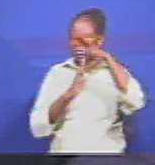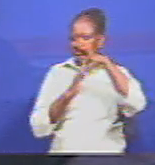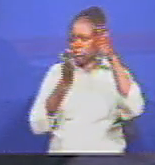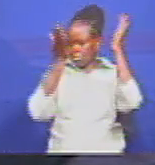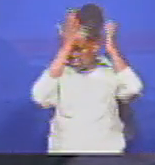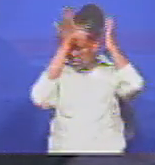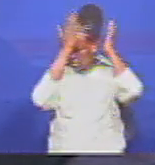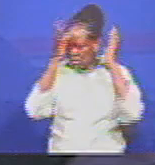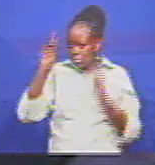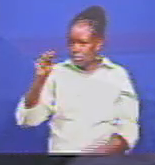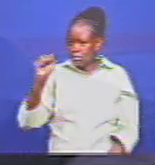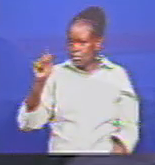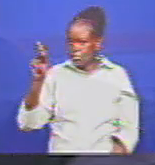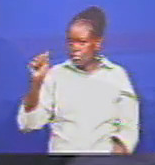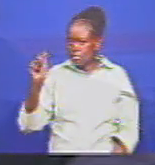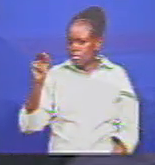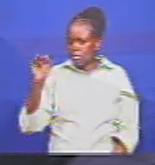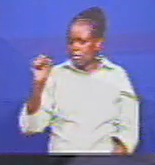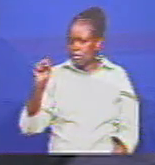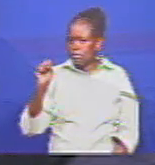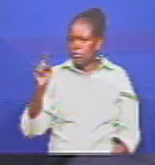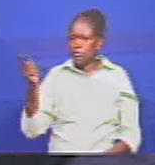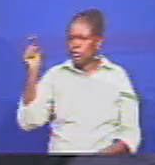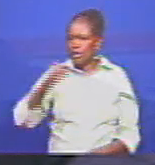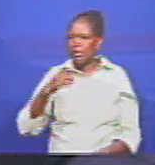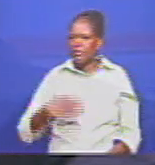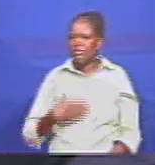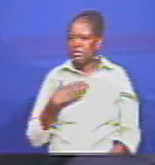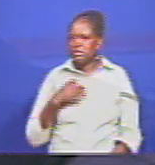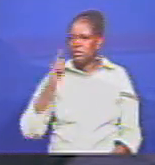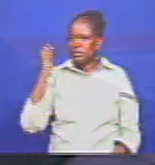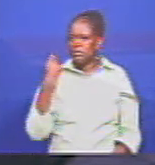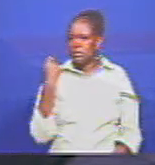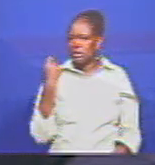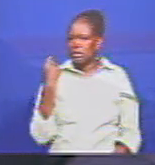mm-hmm. To come and visit Kenya. Yes. So the Archbishop came